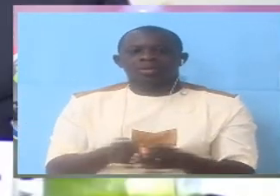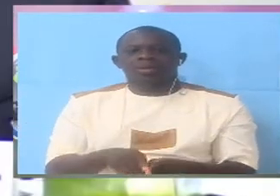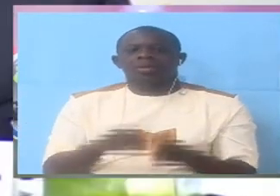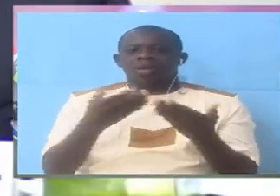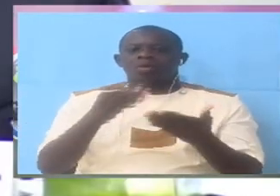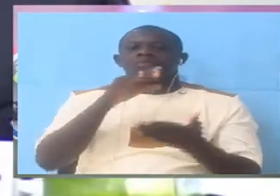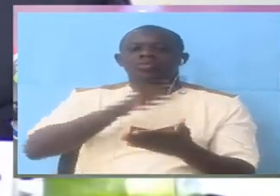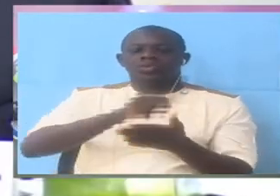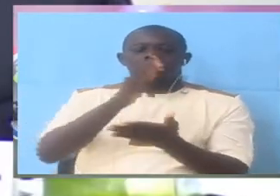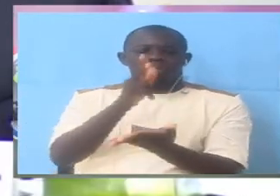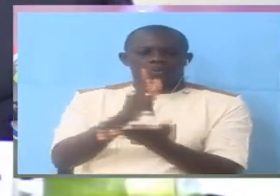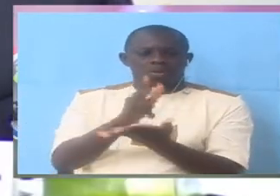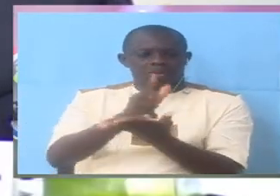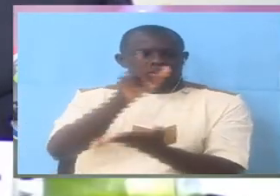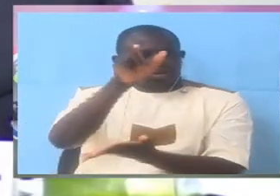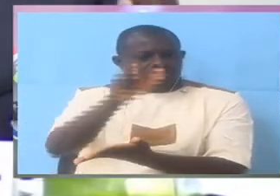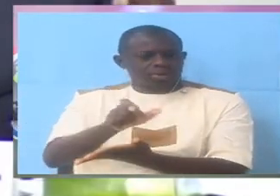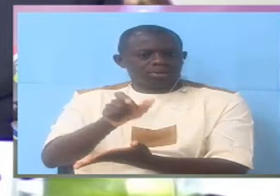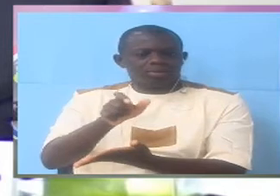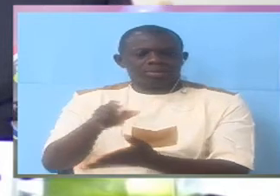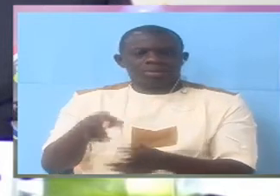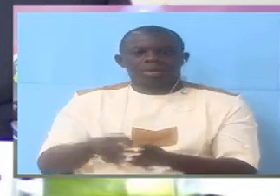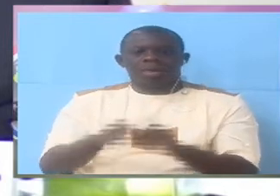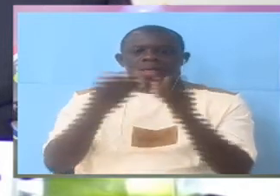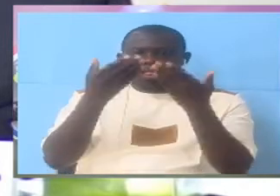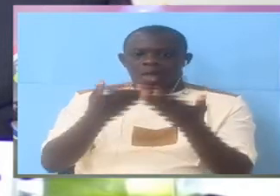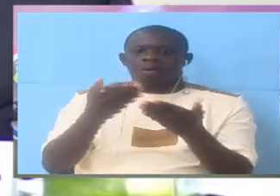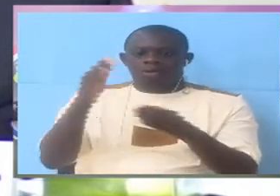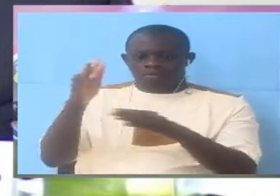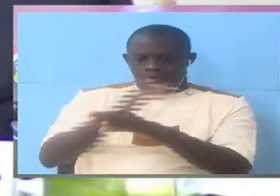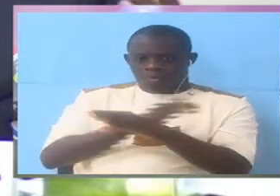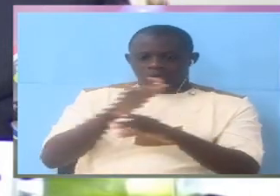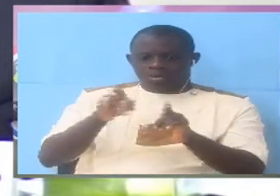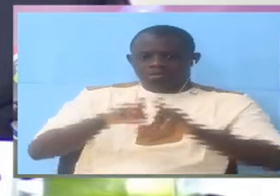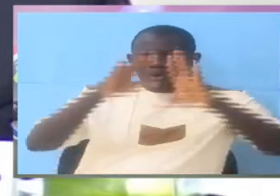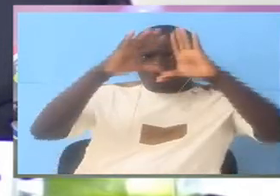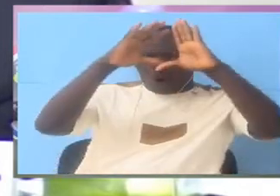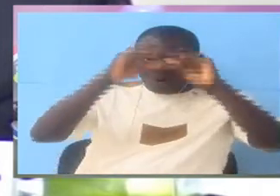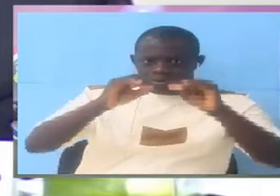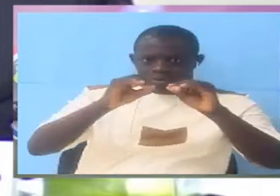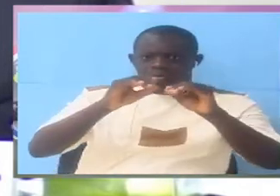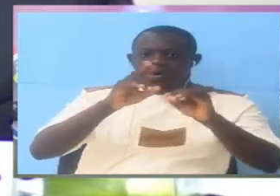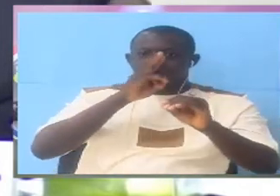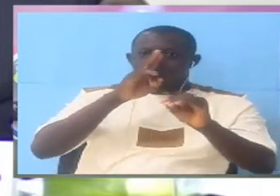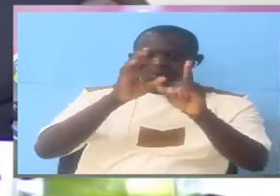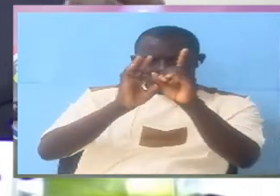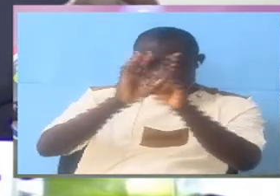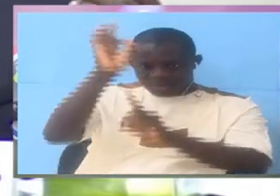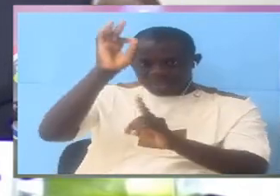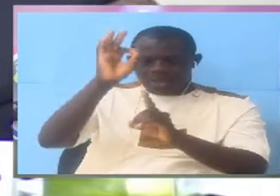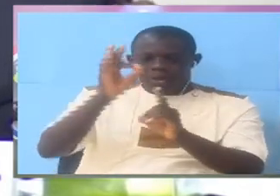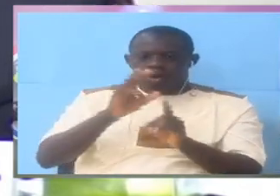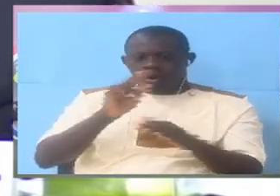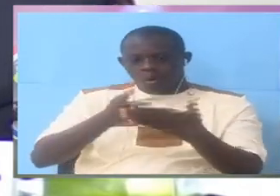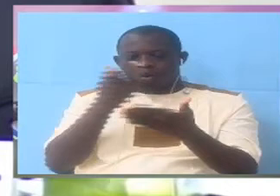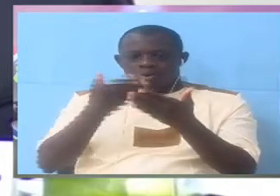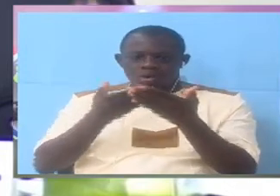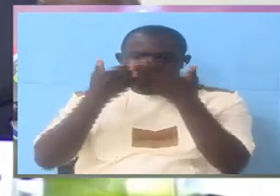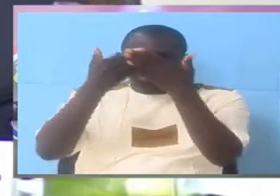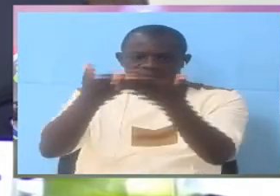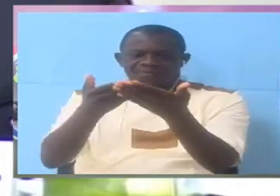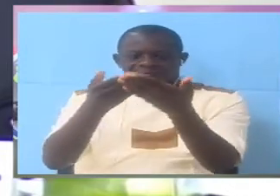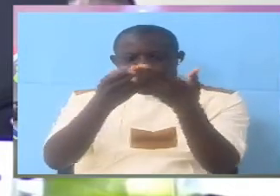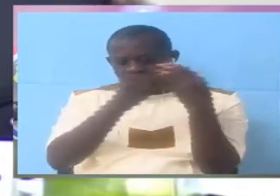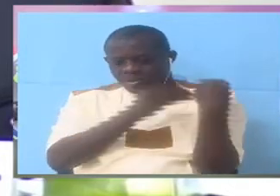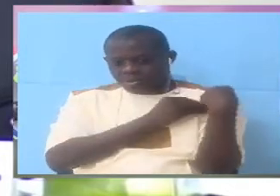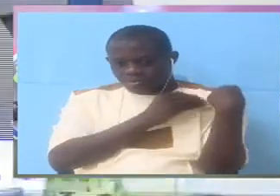The unit that was specialized or tasked at the NIA to